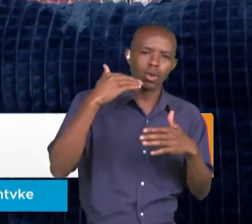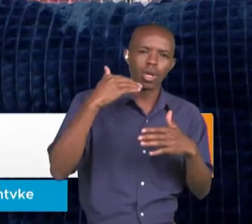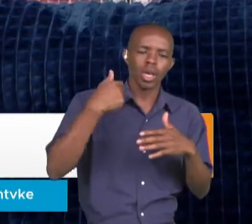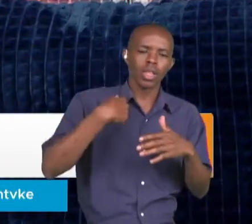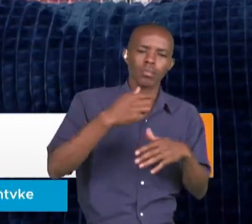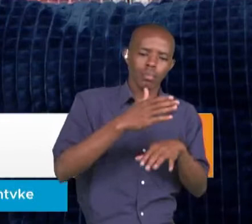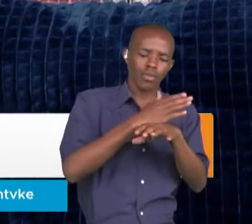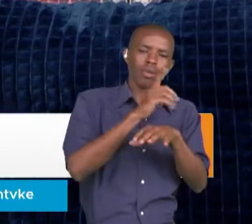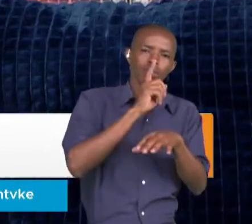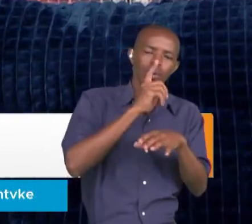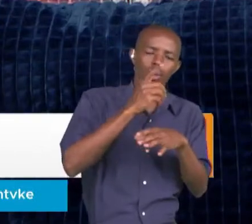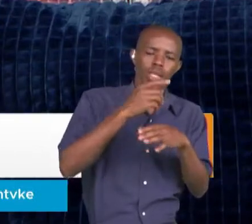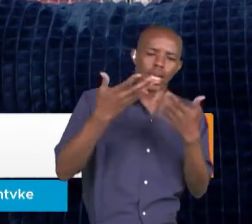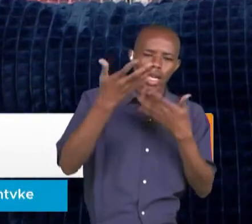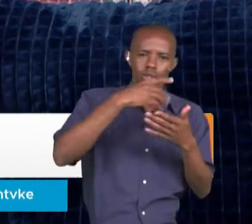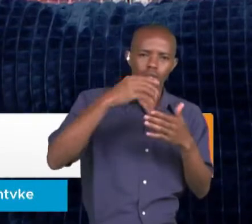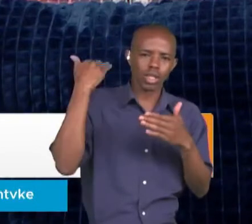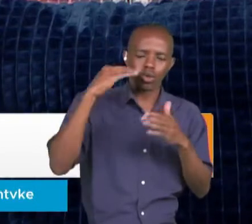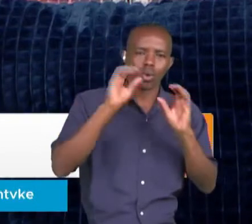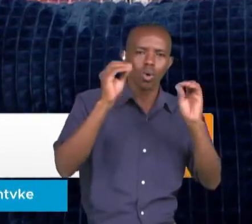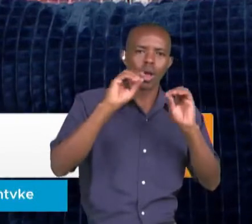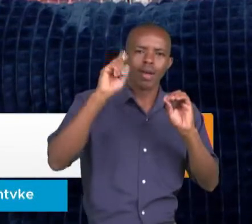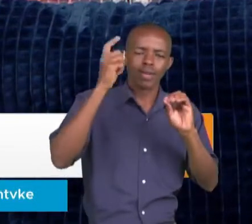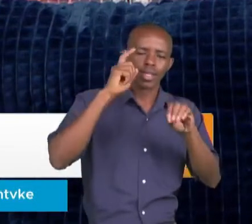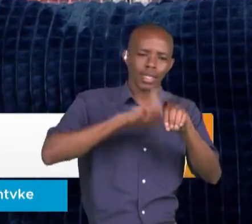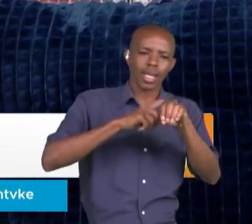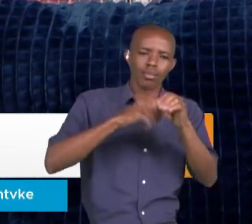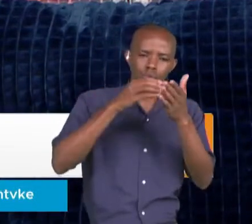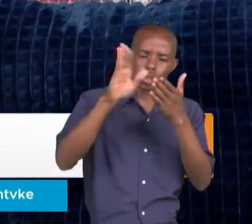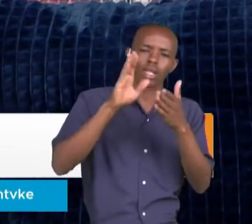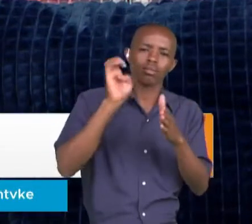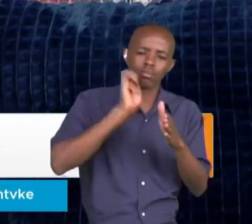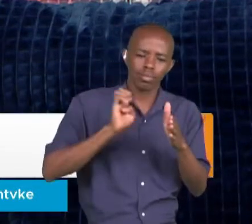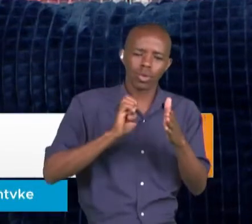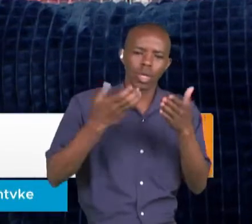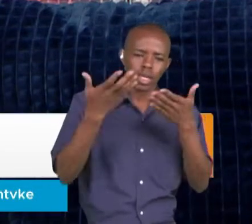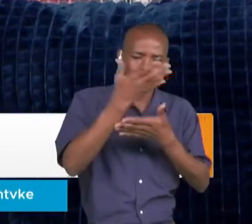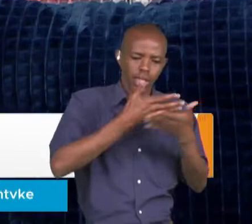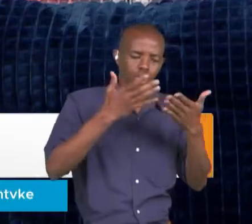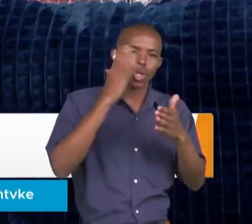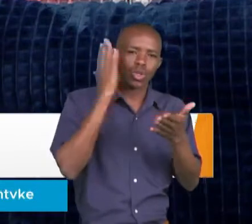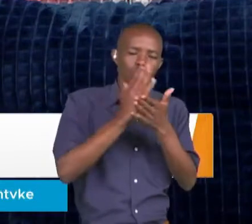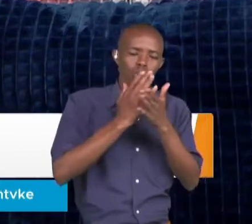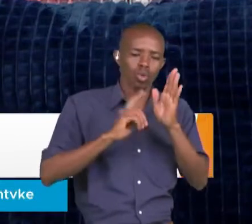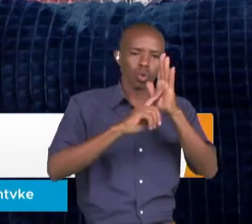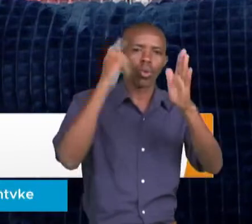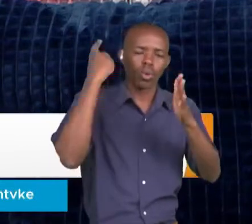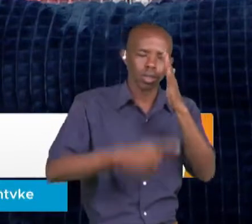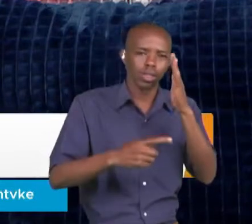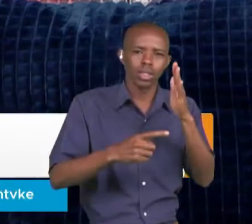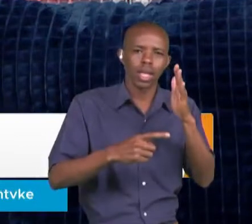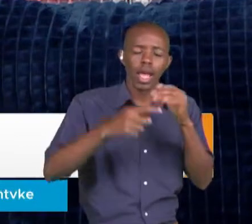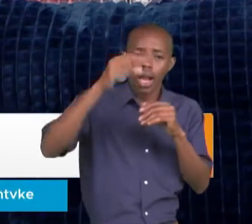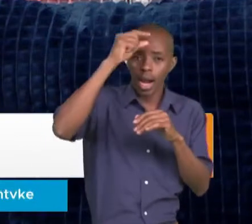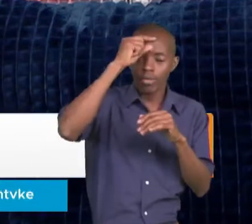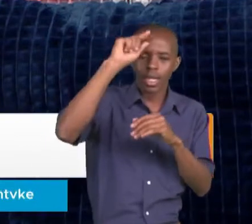with terrorists. Yes. The very fact that they are sending the elders to go and negotiate with them, mm, is indeed showing that the